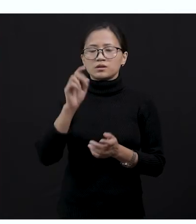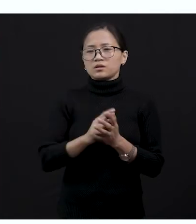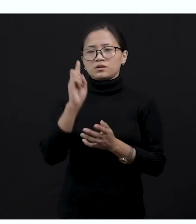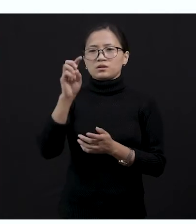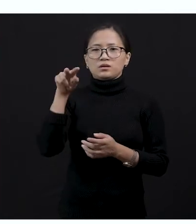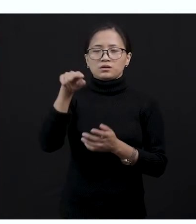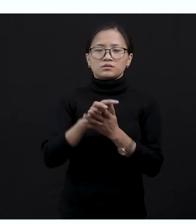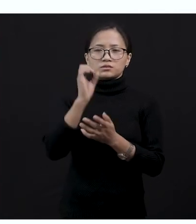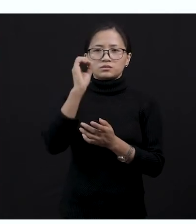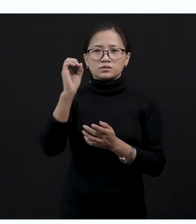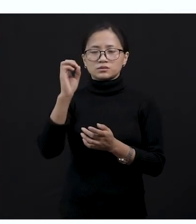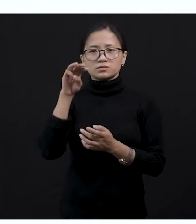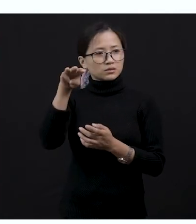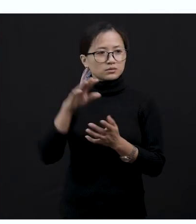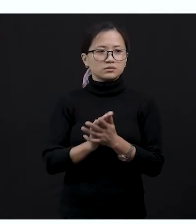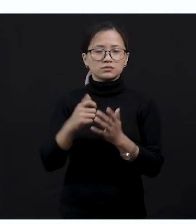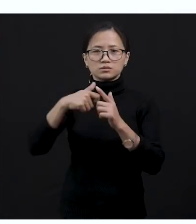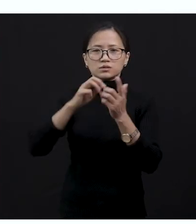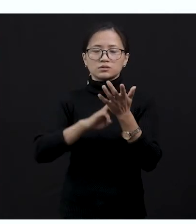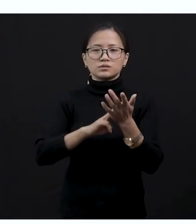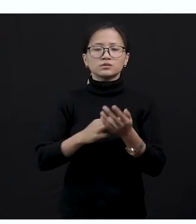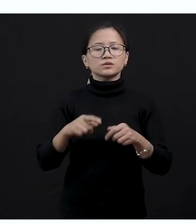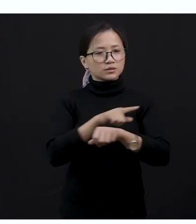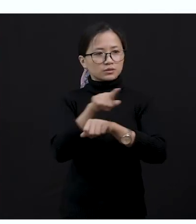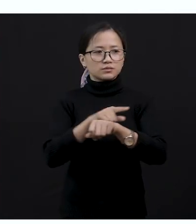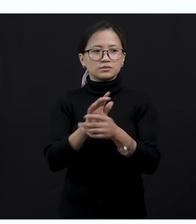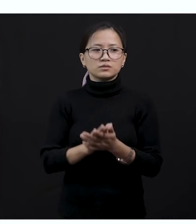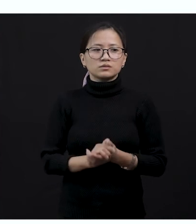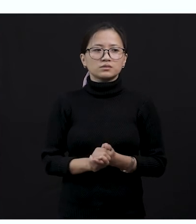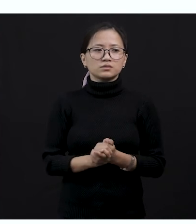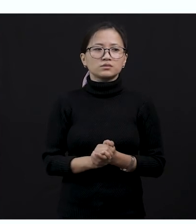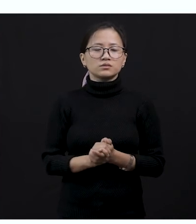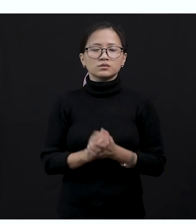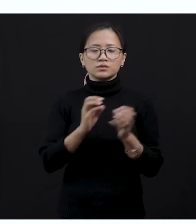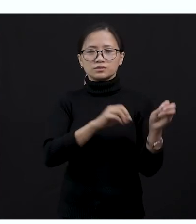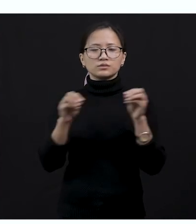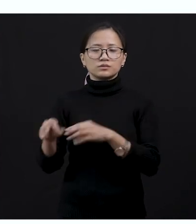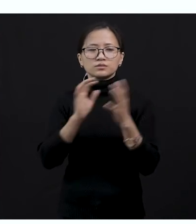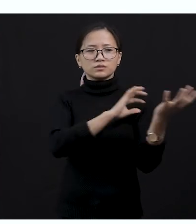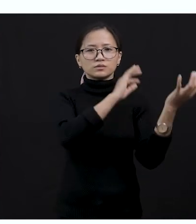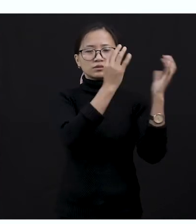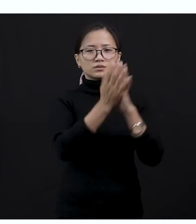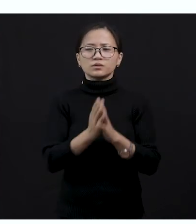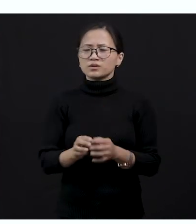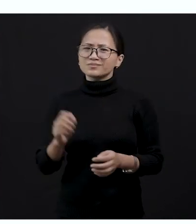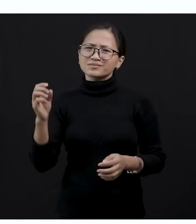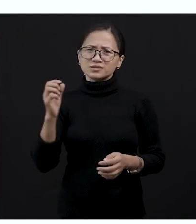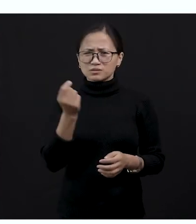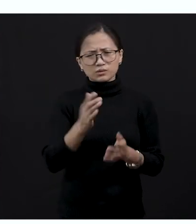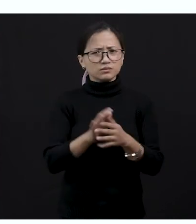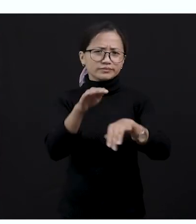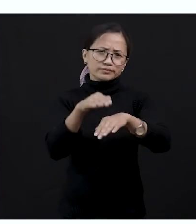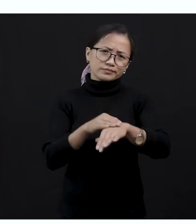100,000 kilometers in an hour, okay? But the movement of the earth is also quite slow, all right?